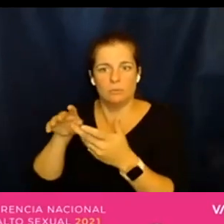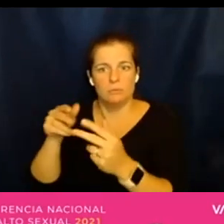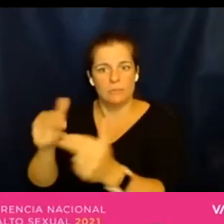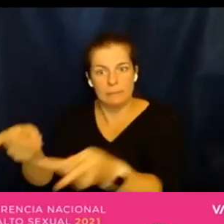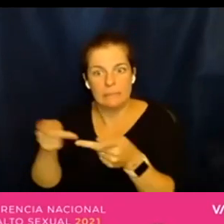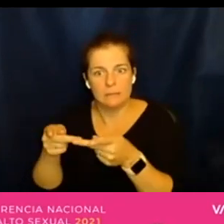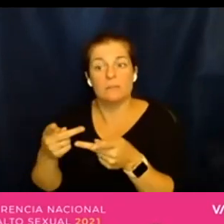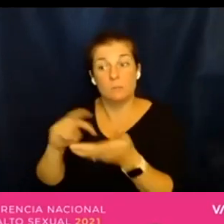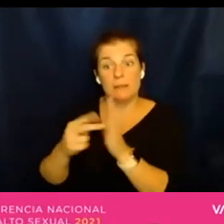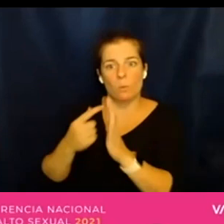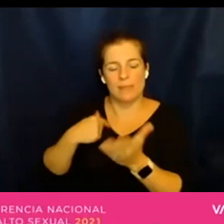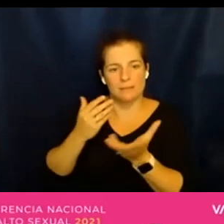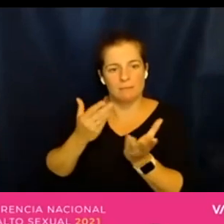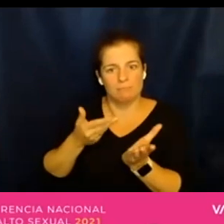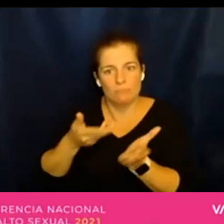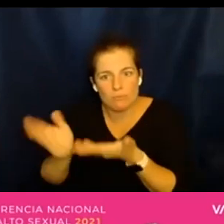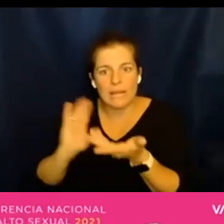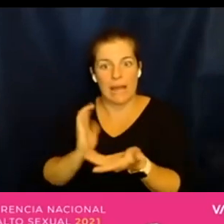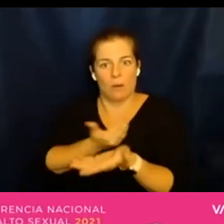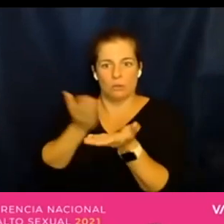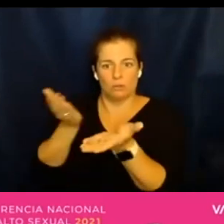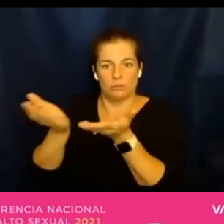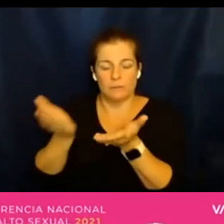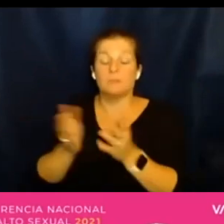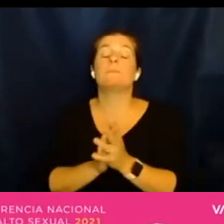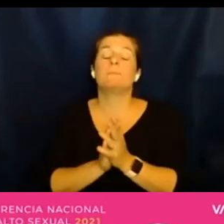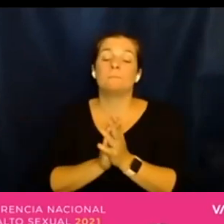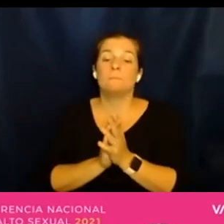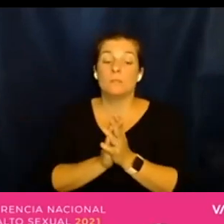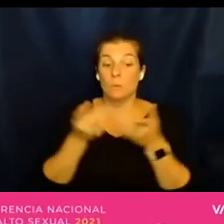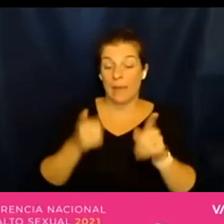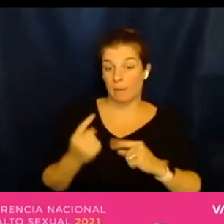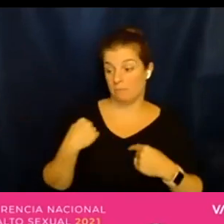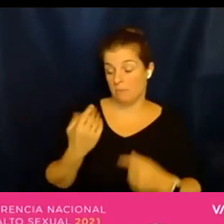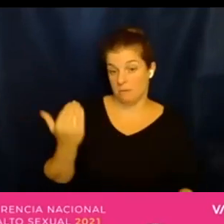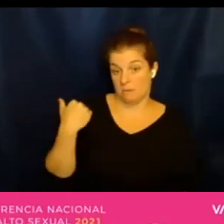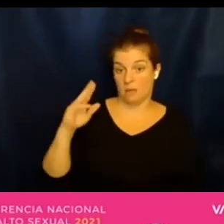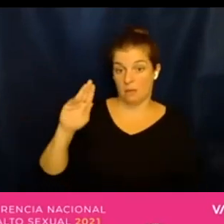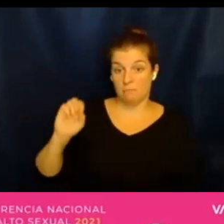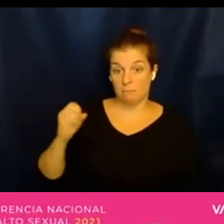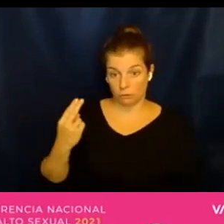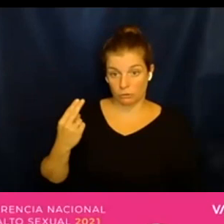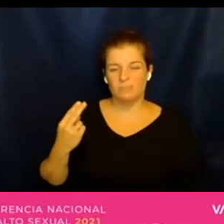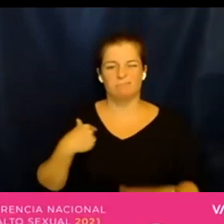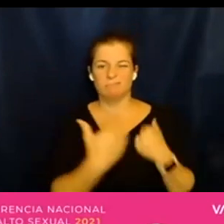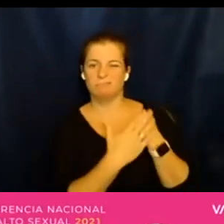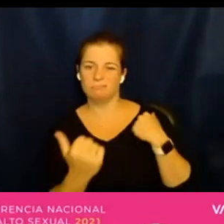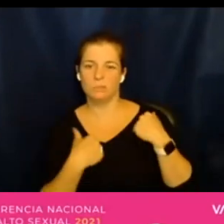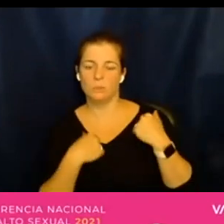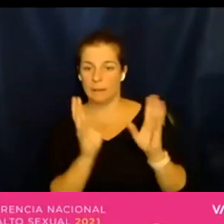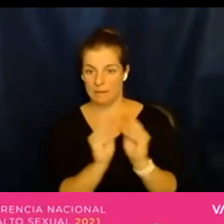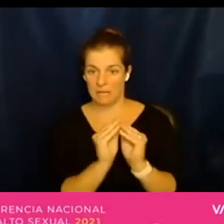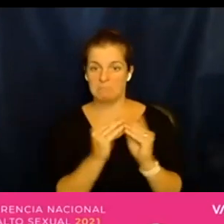services. So during the month of March, I was called to a meeting. So apparently,